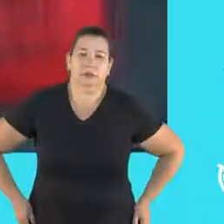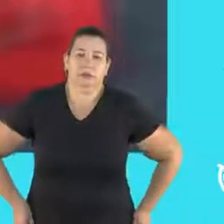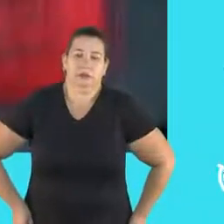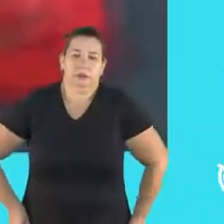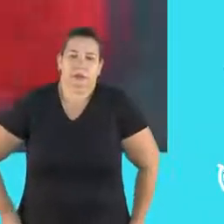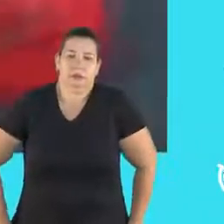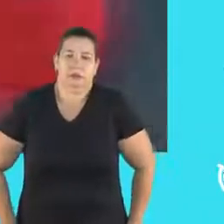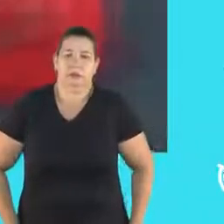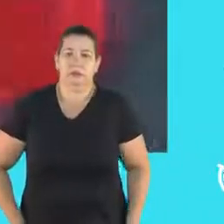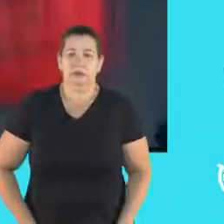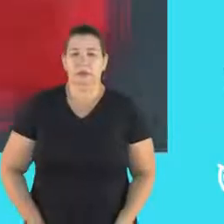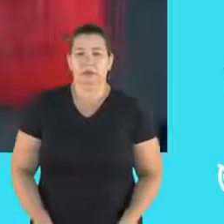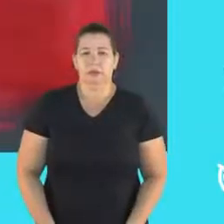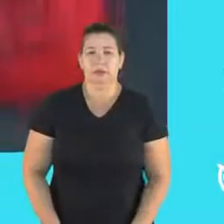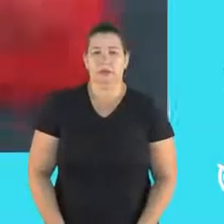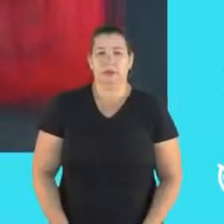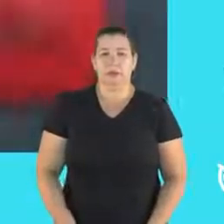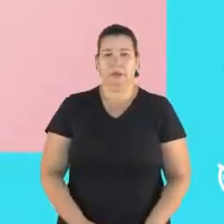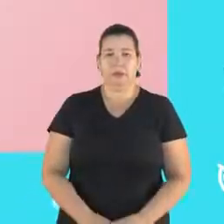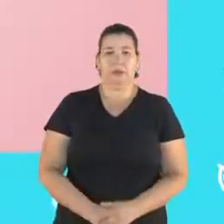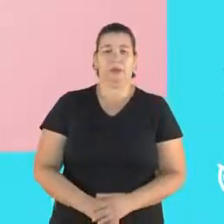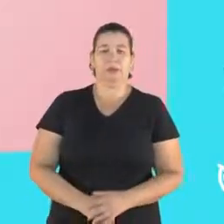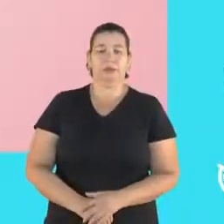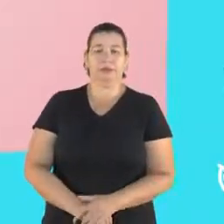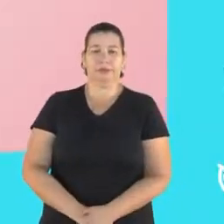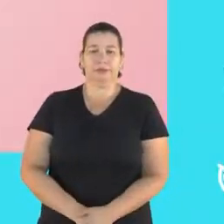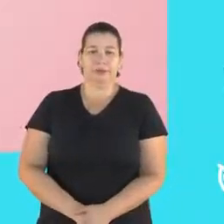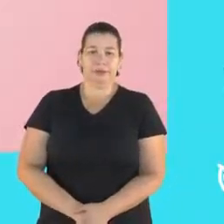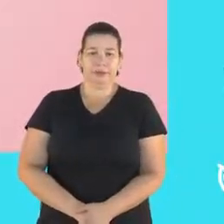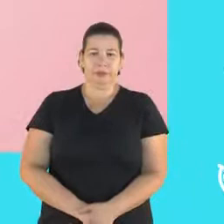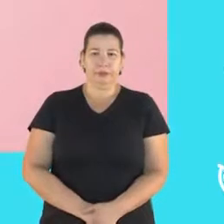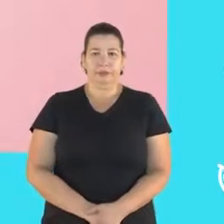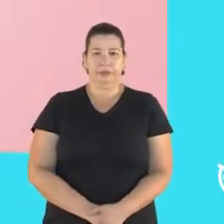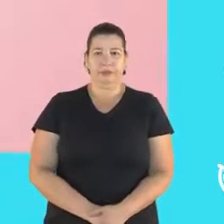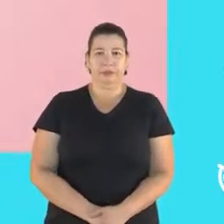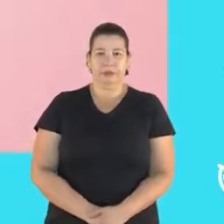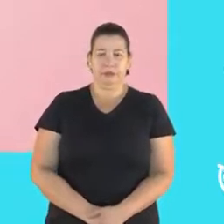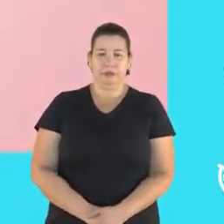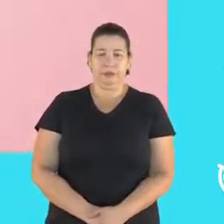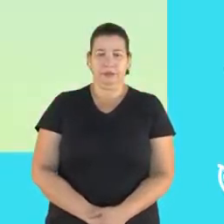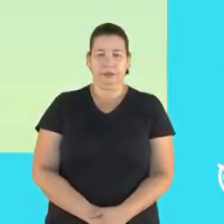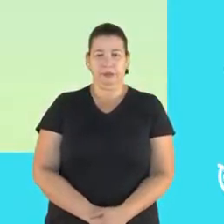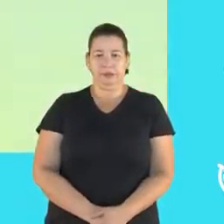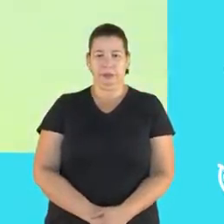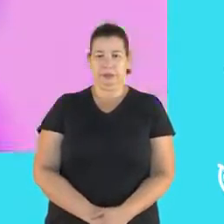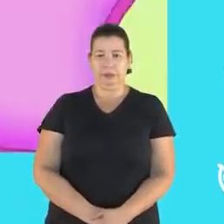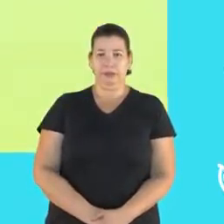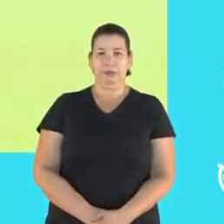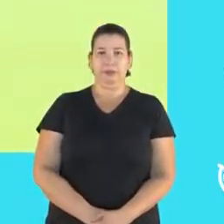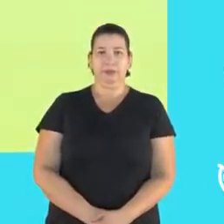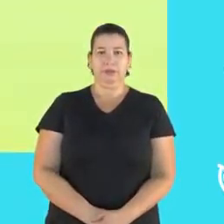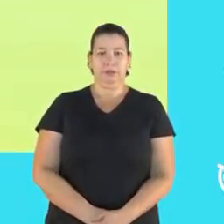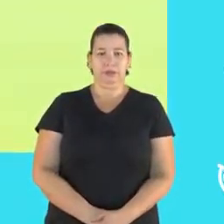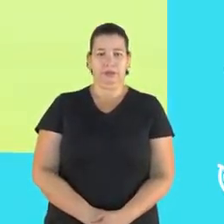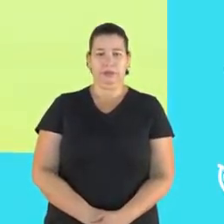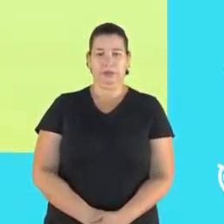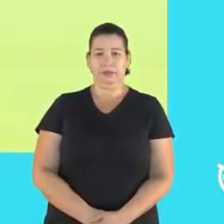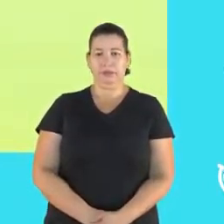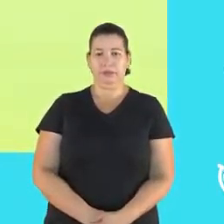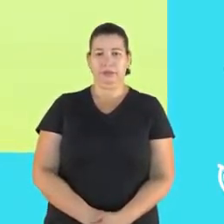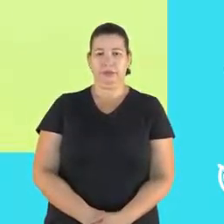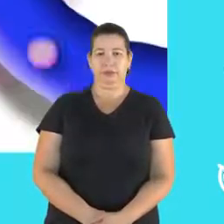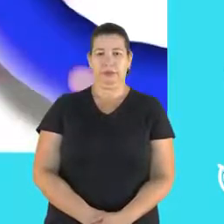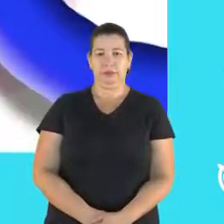diet can disrupt that regulatory function, however, altering the quantity of hormones that glands secrete or changing the way that